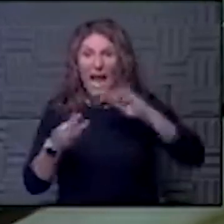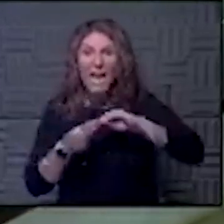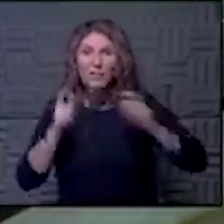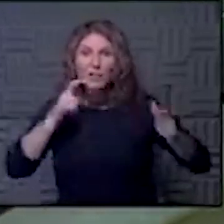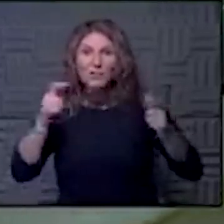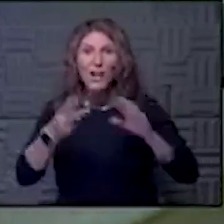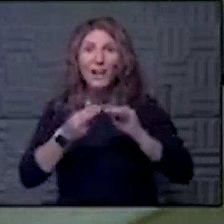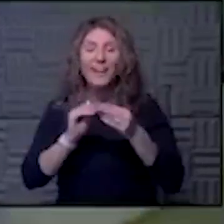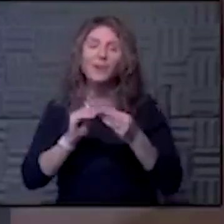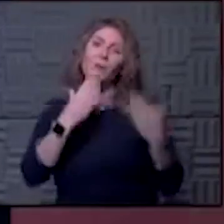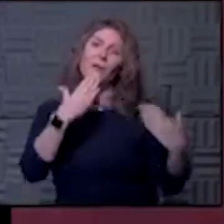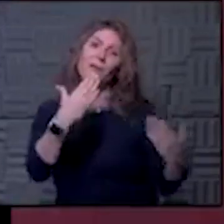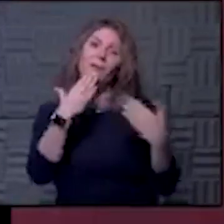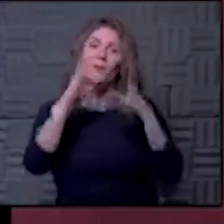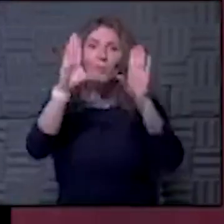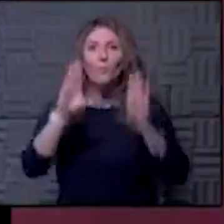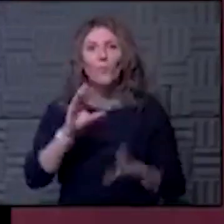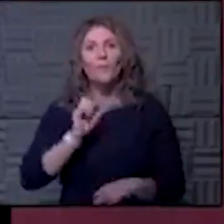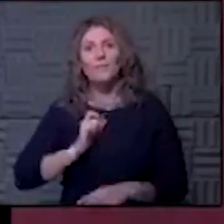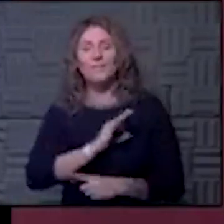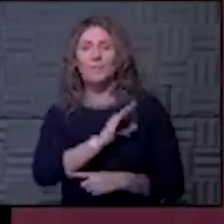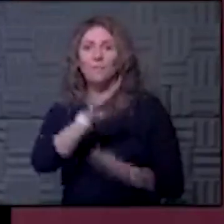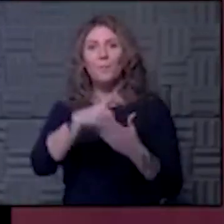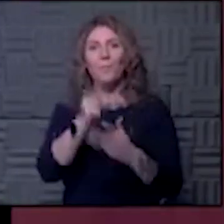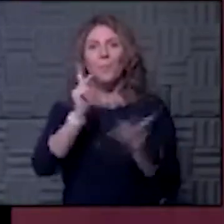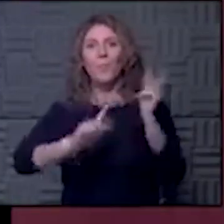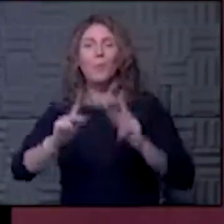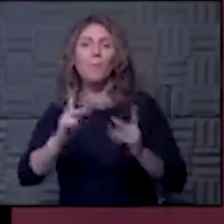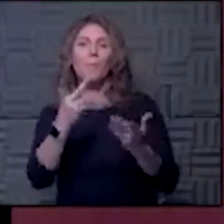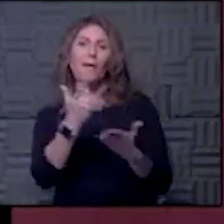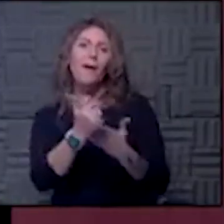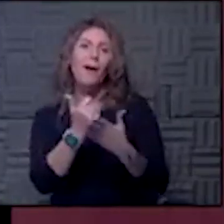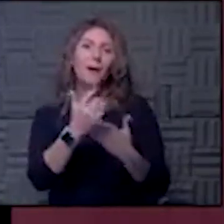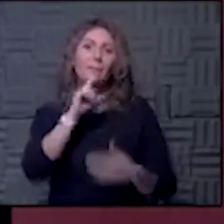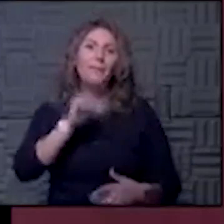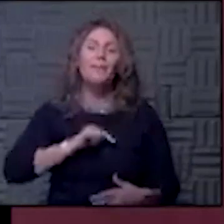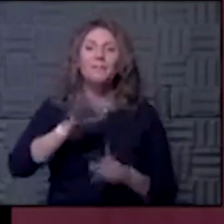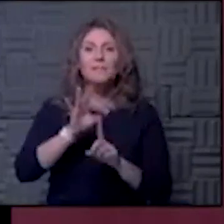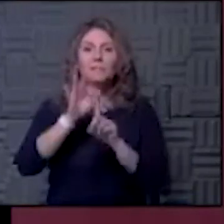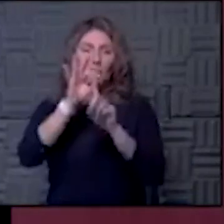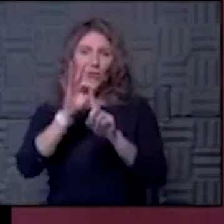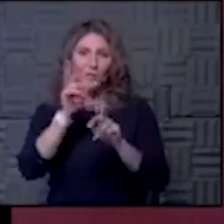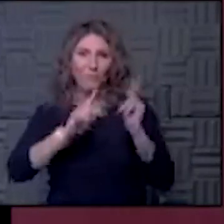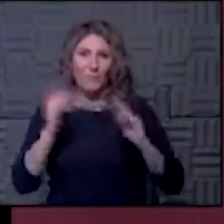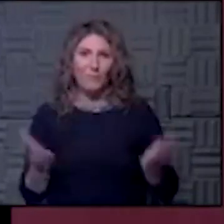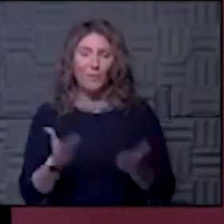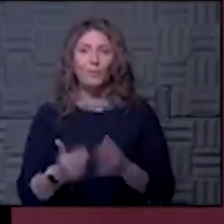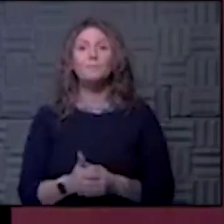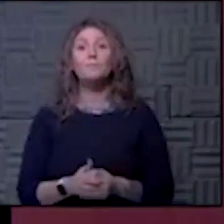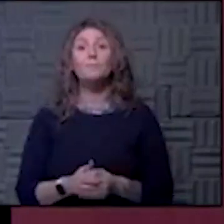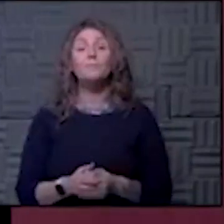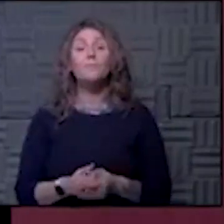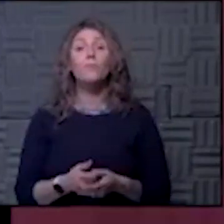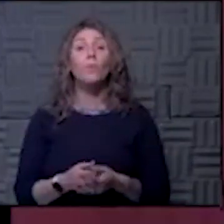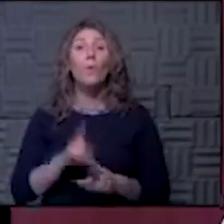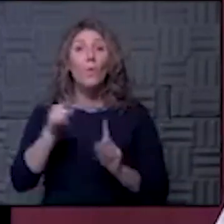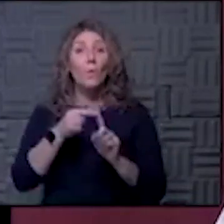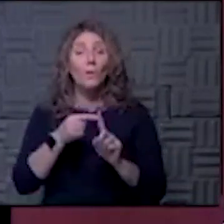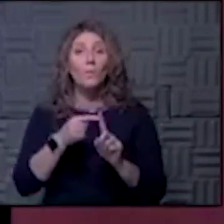lot to our terrific staff and all the people who help make Thanksgiving special to the folks who are here. As we say